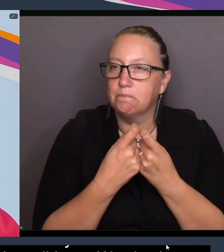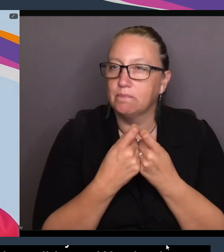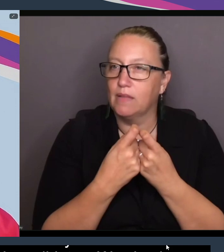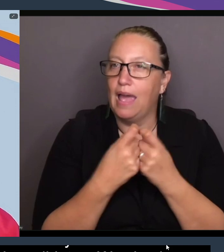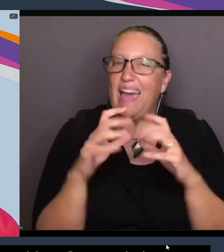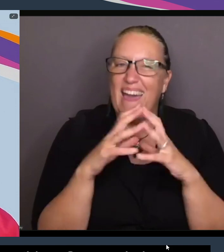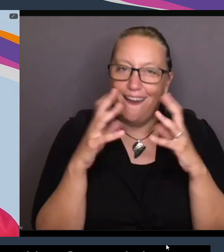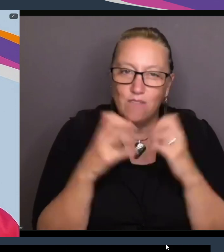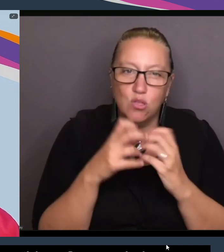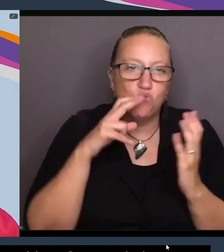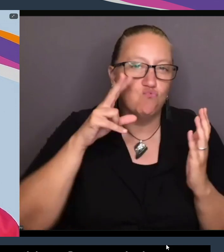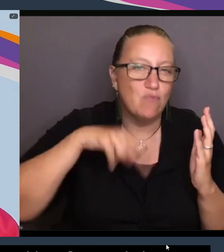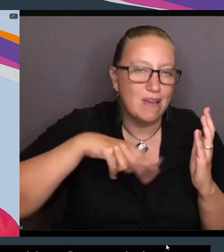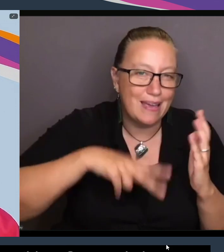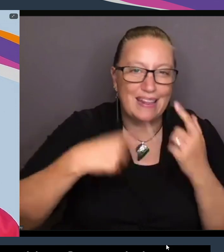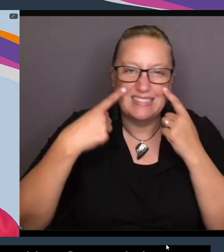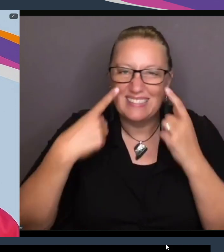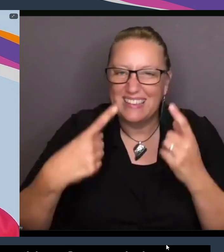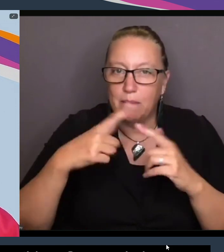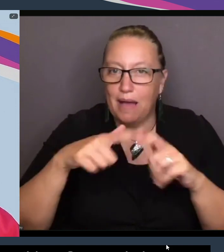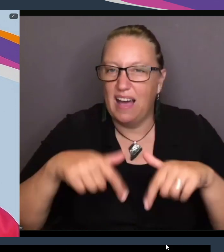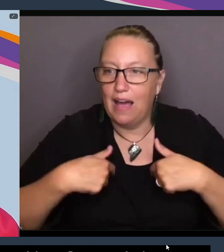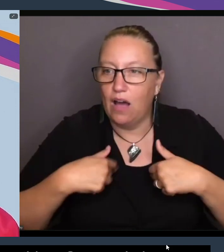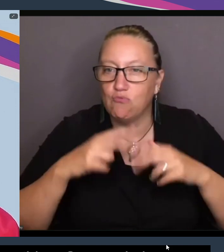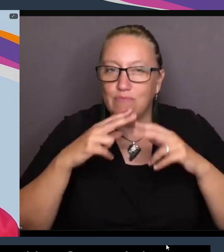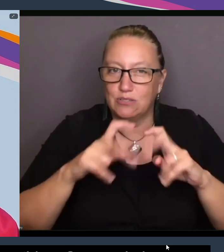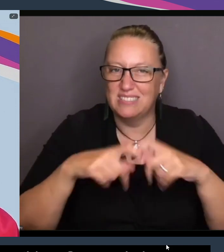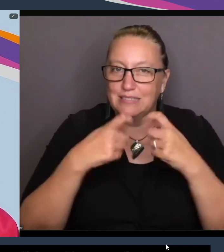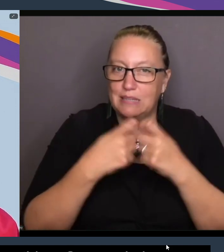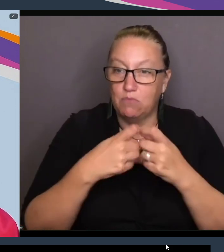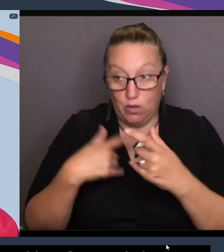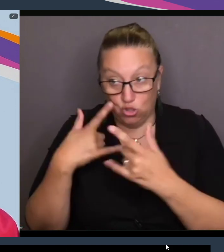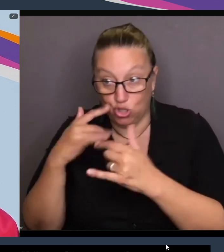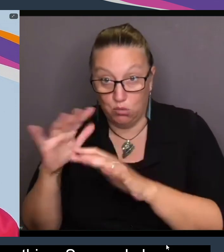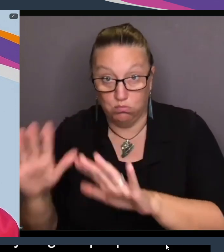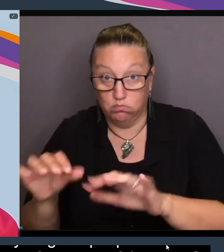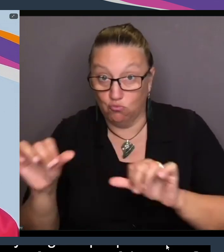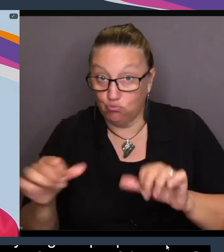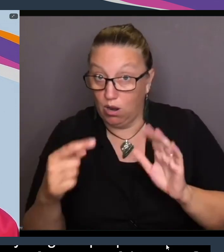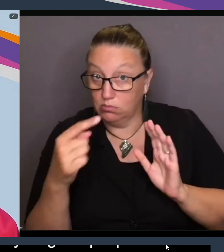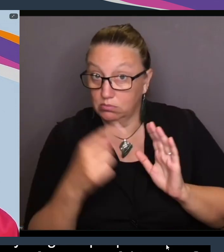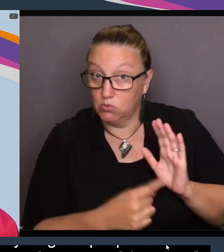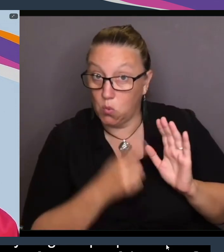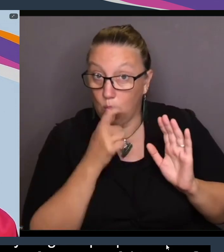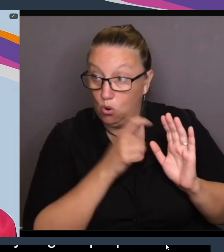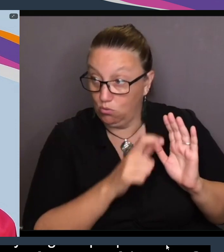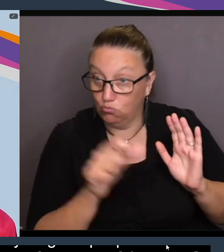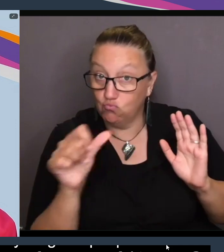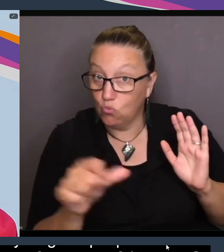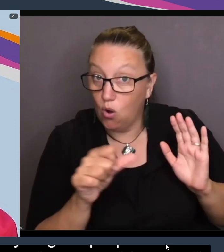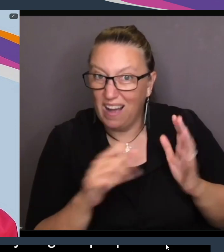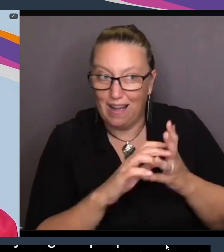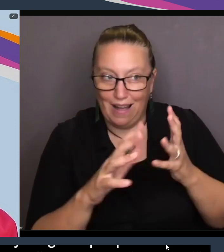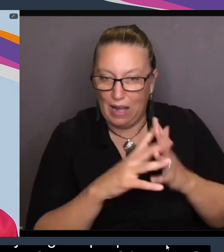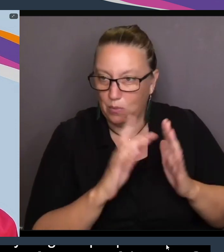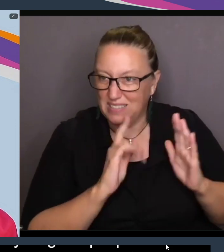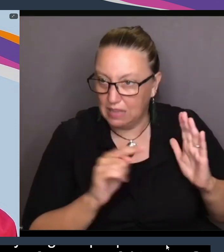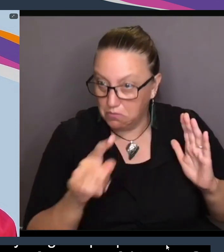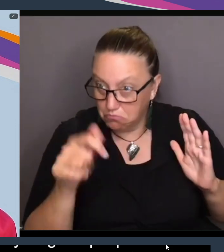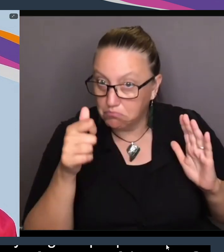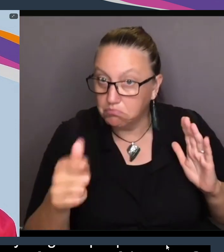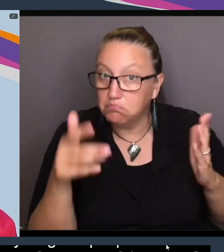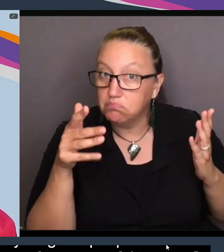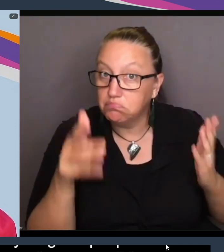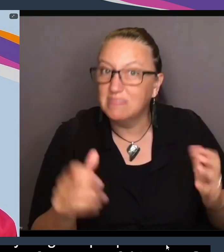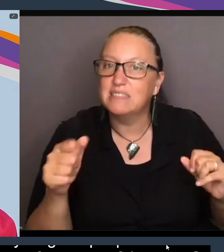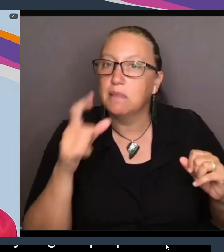read and see about our research teams, we have checked in with them as to what we say and how we say it. And that's really important because